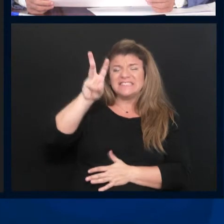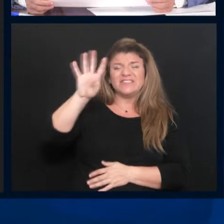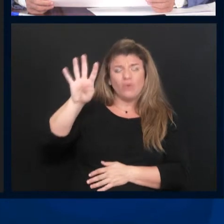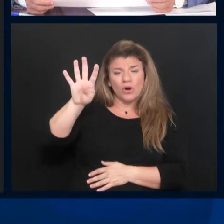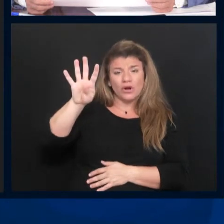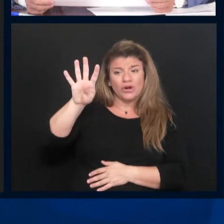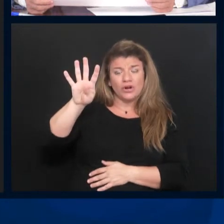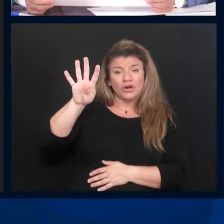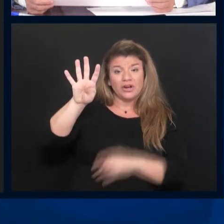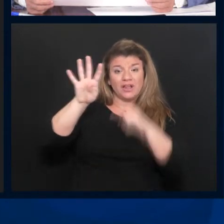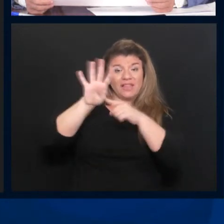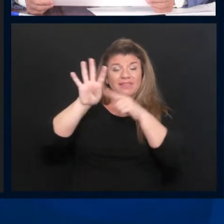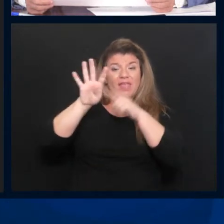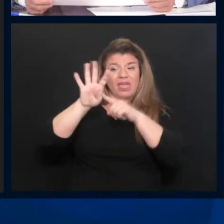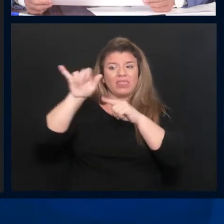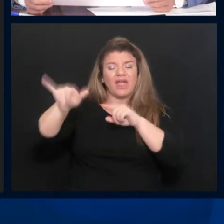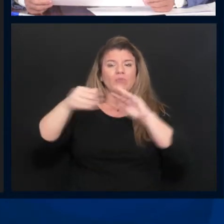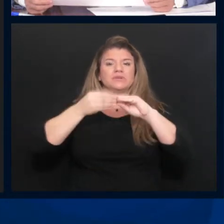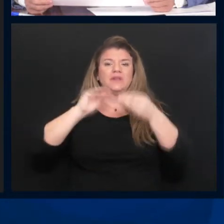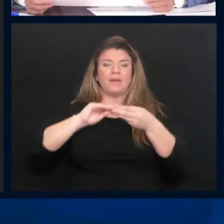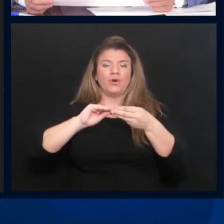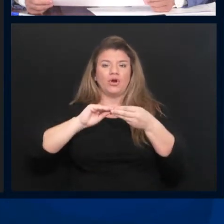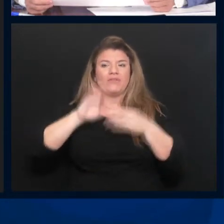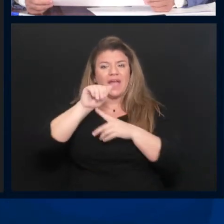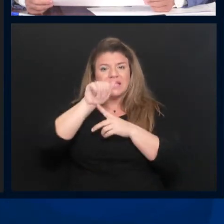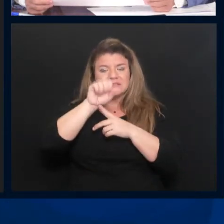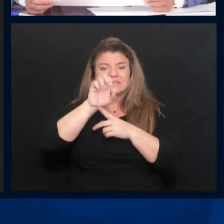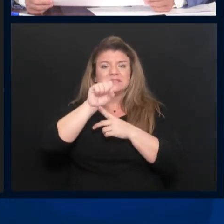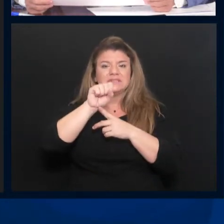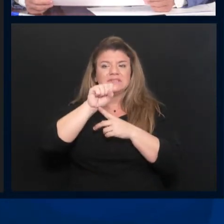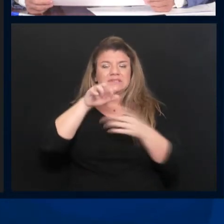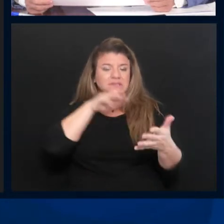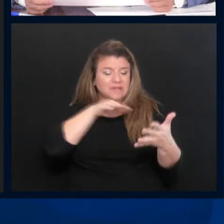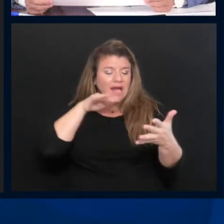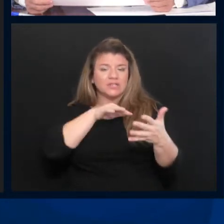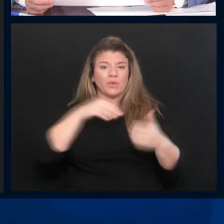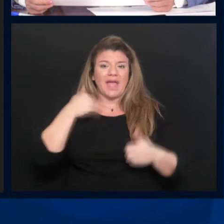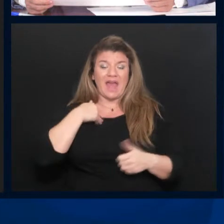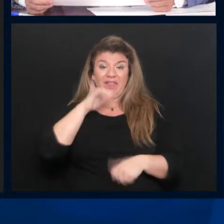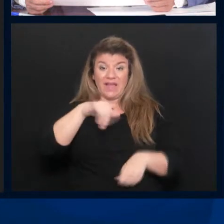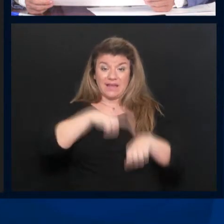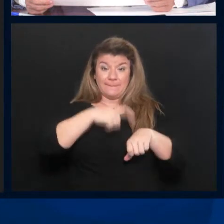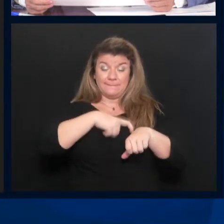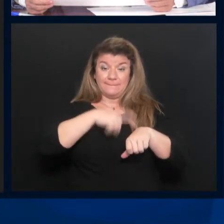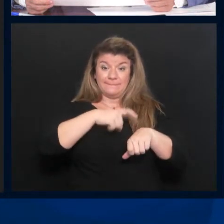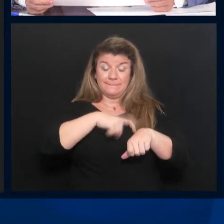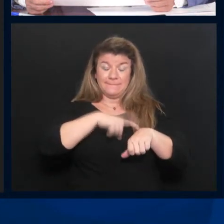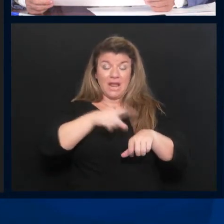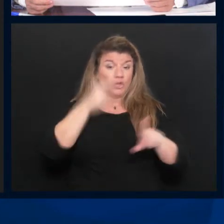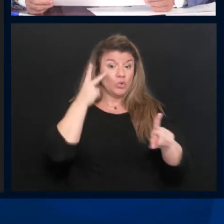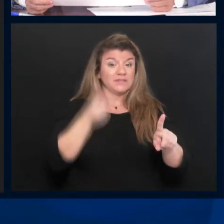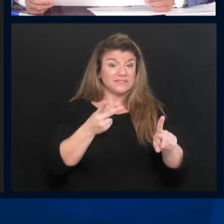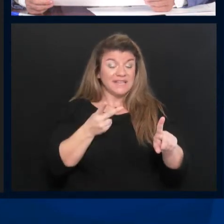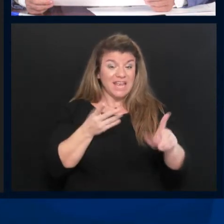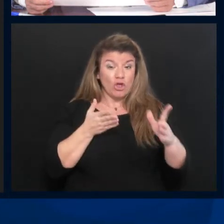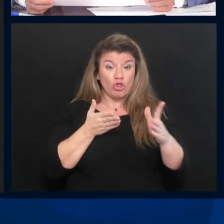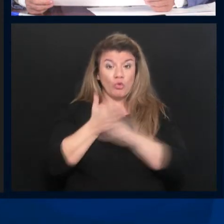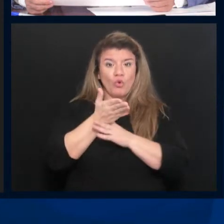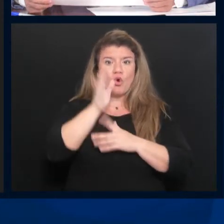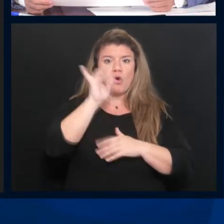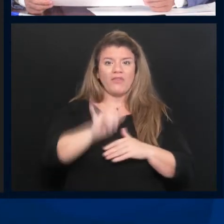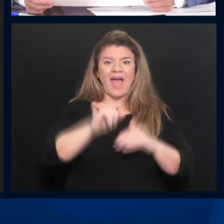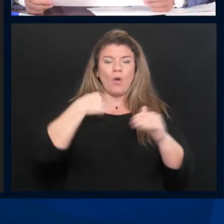1,964 was the number, the case studies that we have at that point in time, and you see through that how